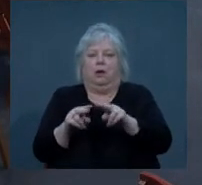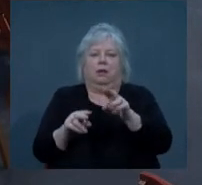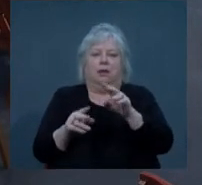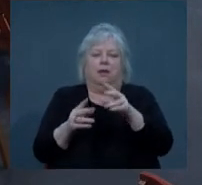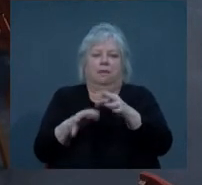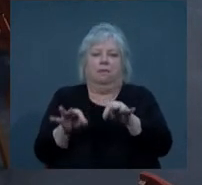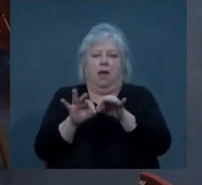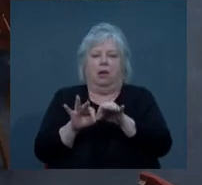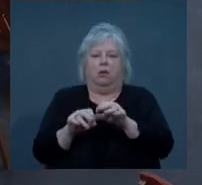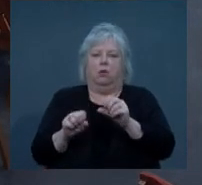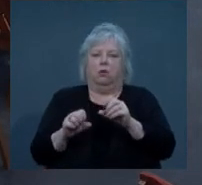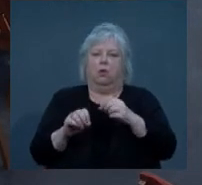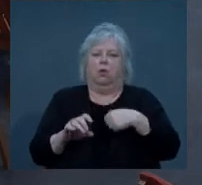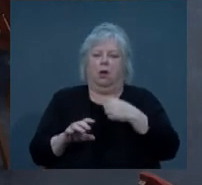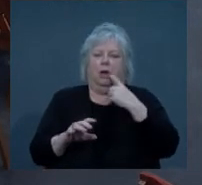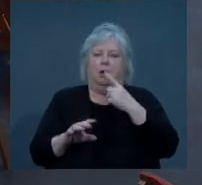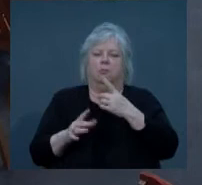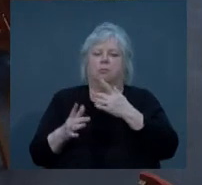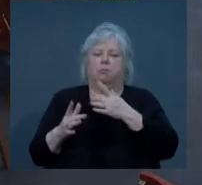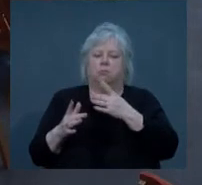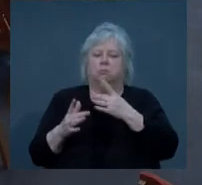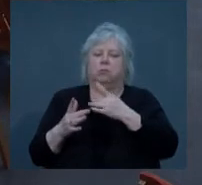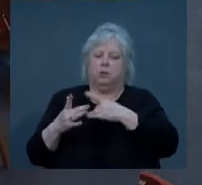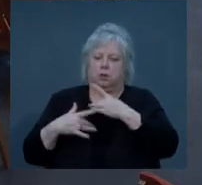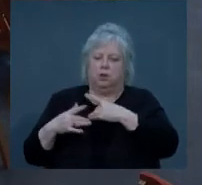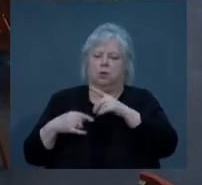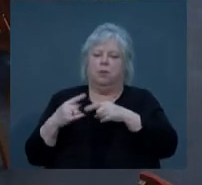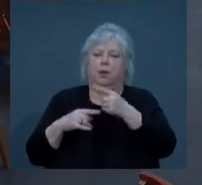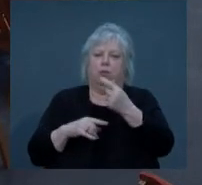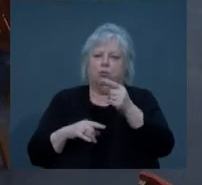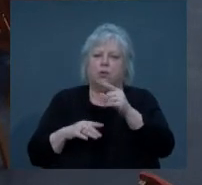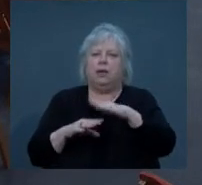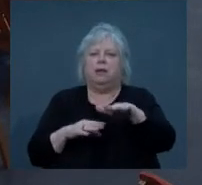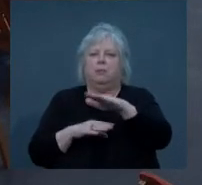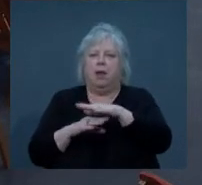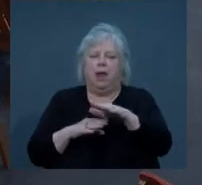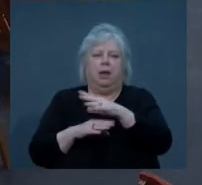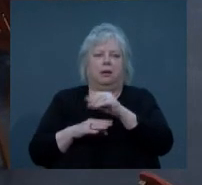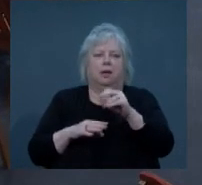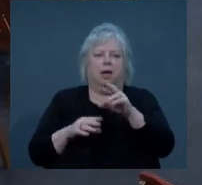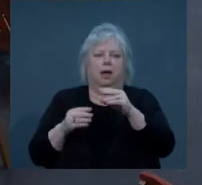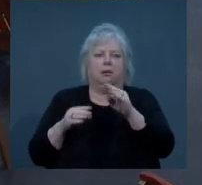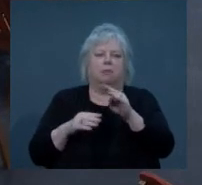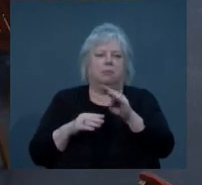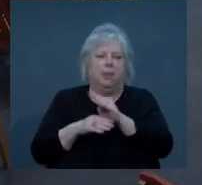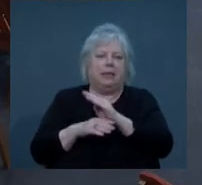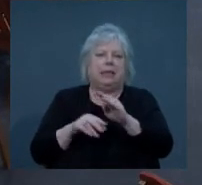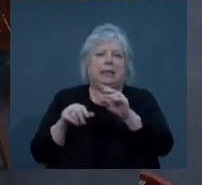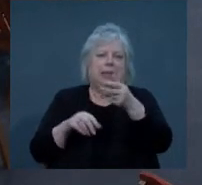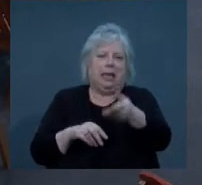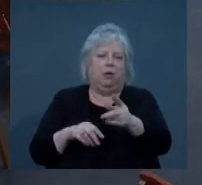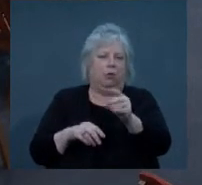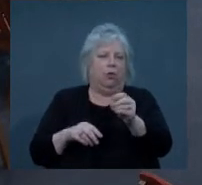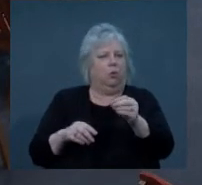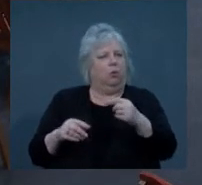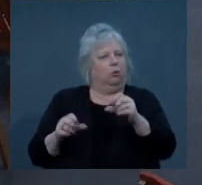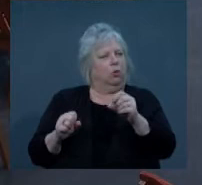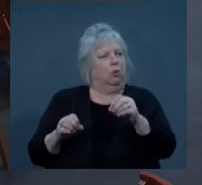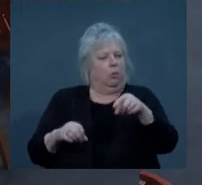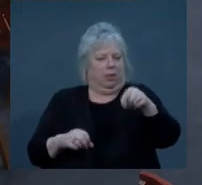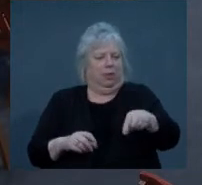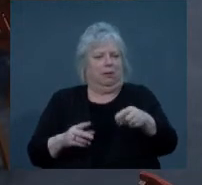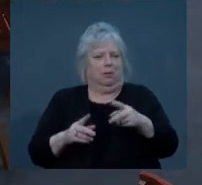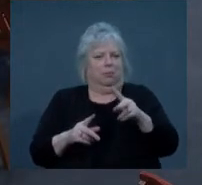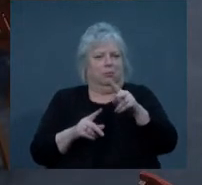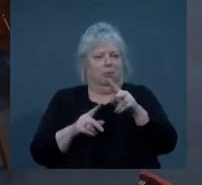space down there and retail as well. So I'm not sure if I'm in support of this. I can speak to some of that.